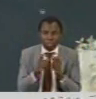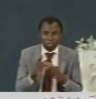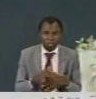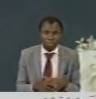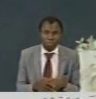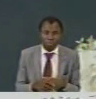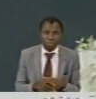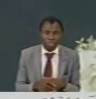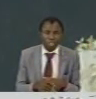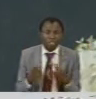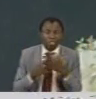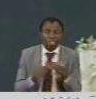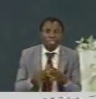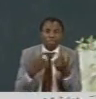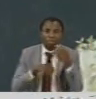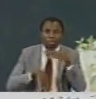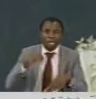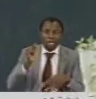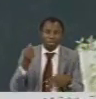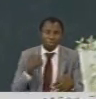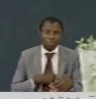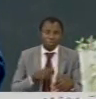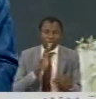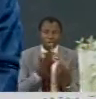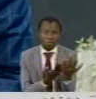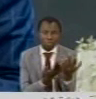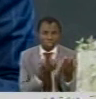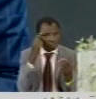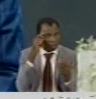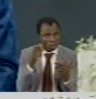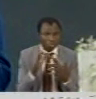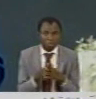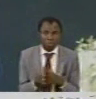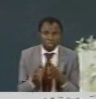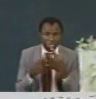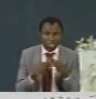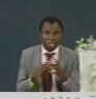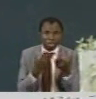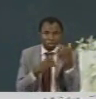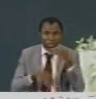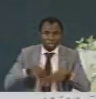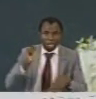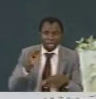are waiting for you. Start coming out. Let's start